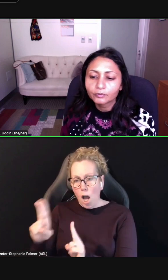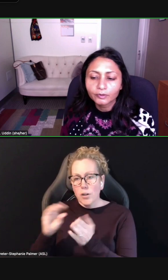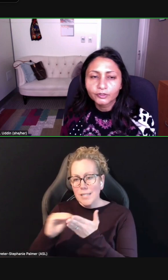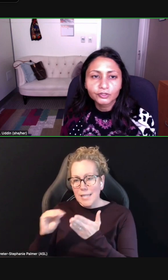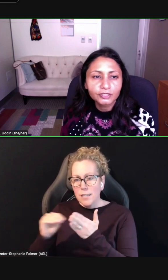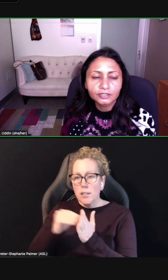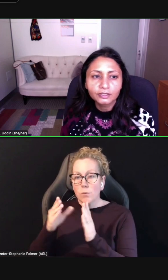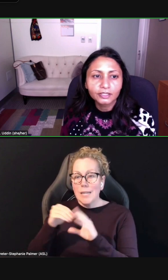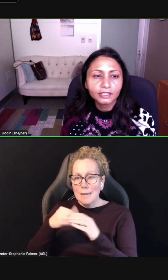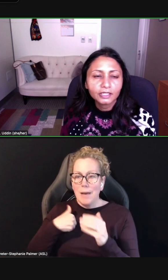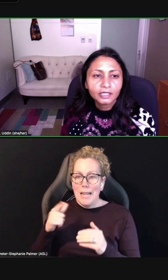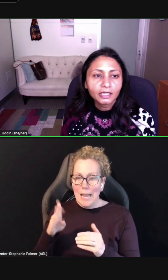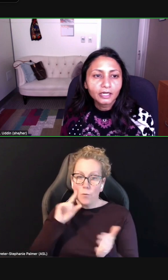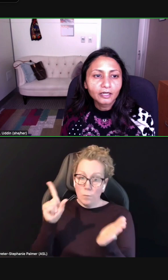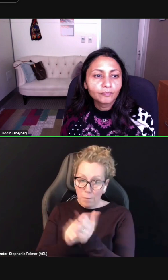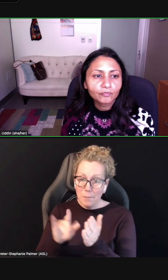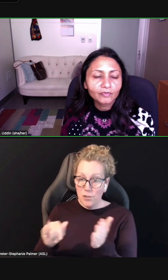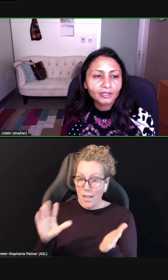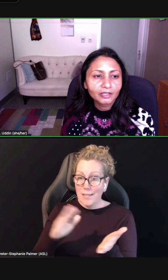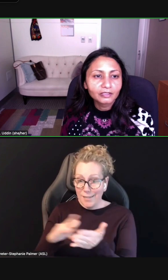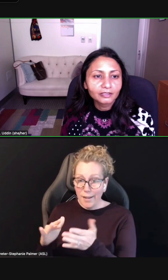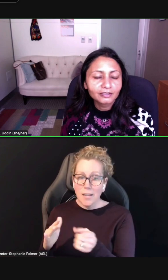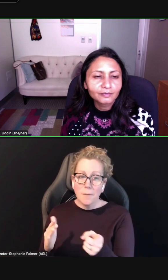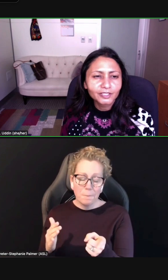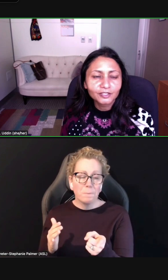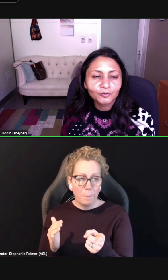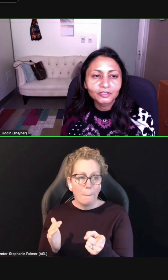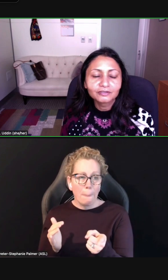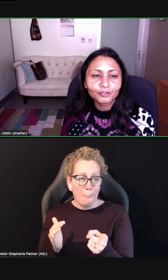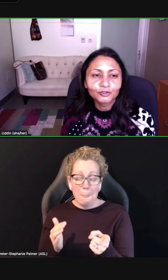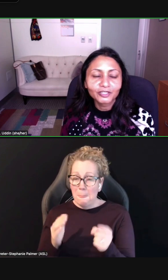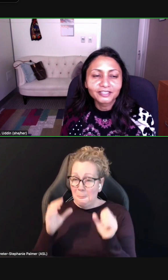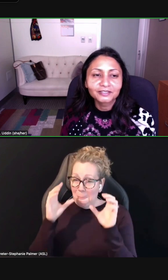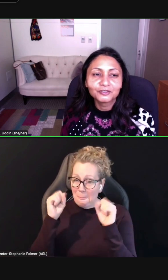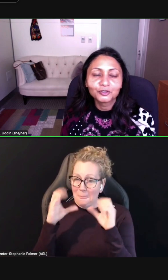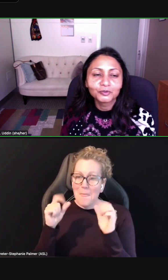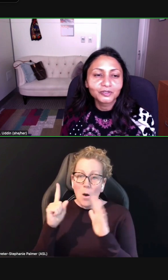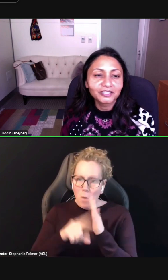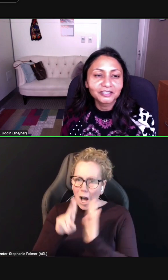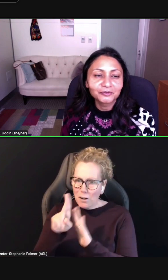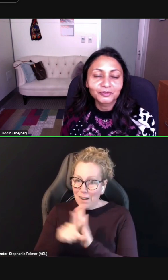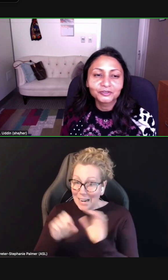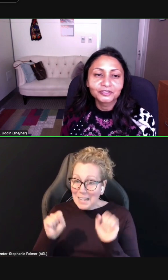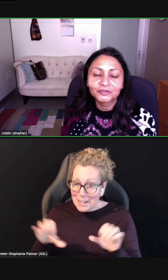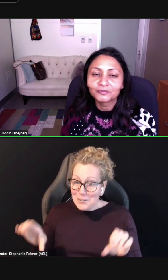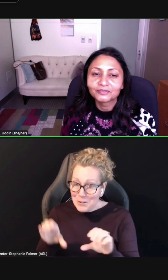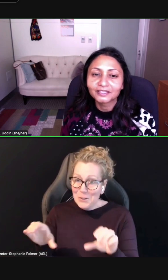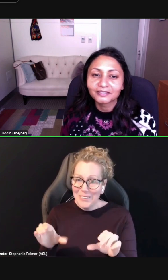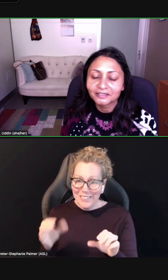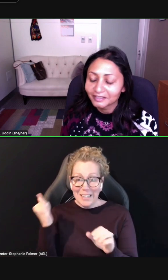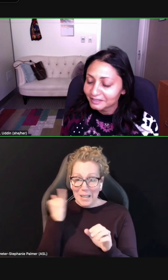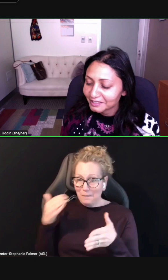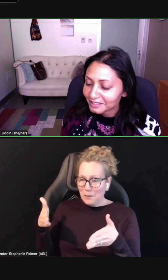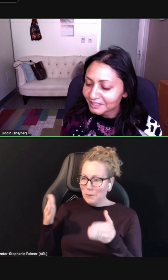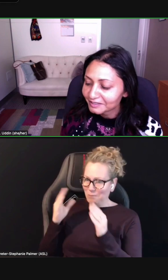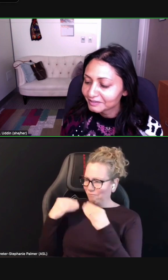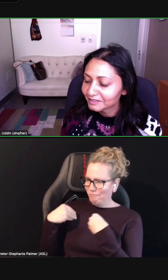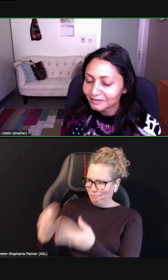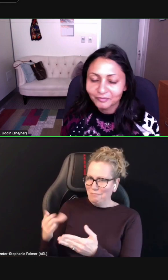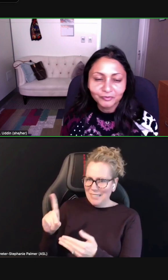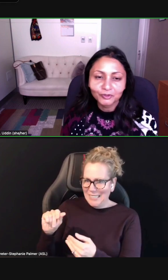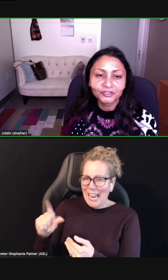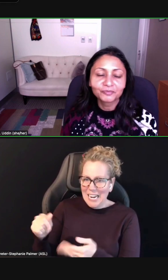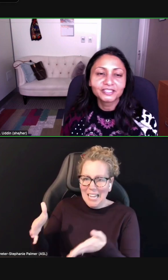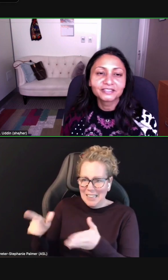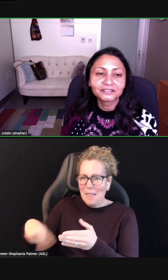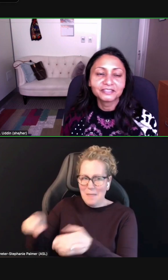in the lab who published this study. And it's amazing what undergrads can do when you give them data and